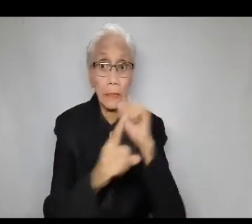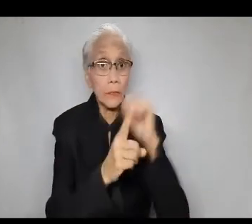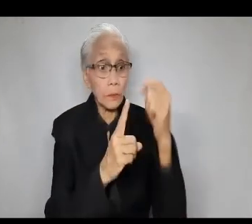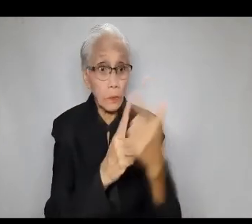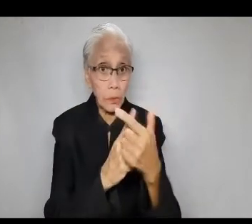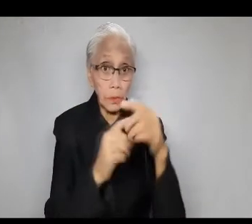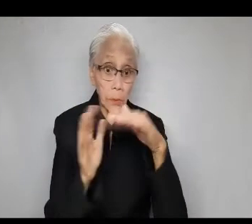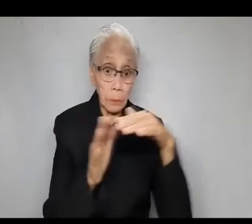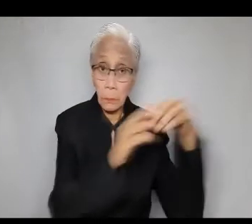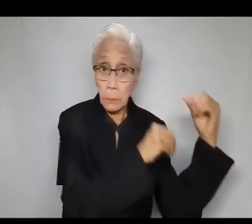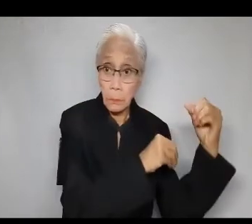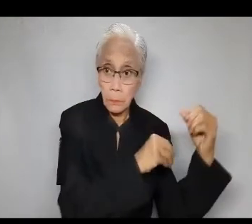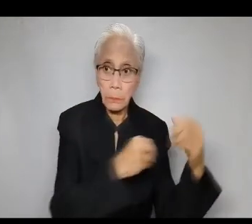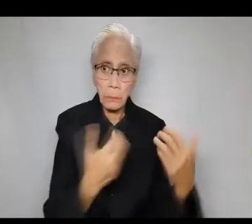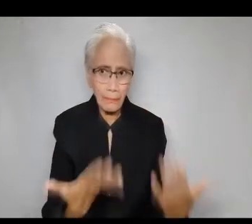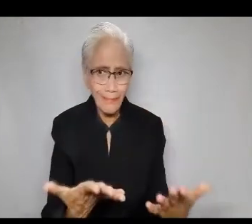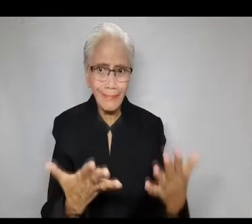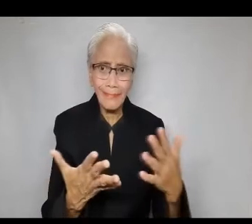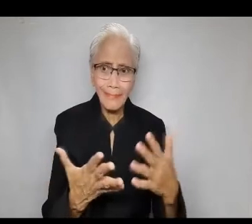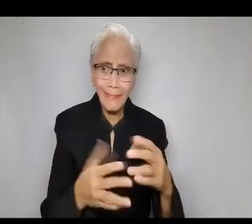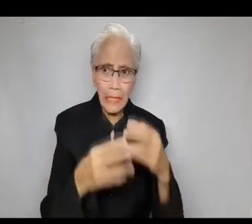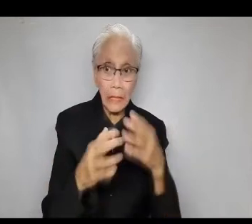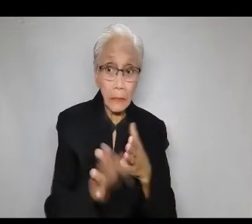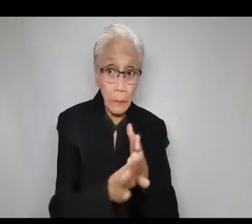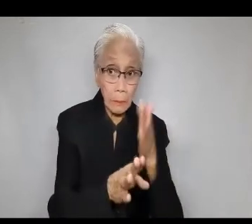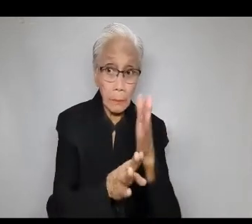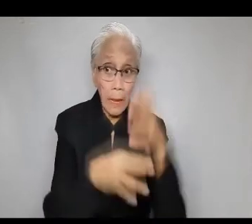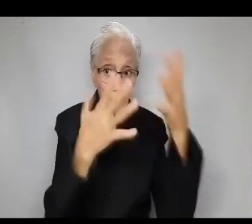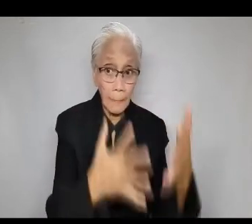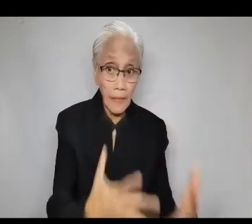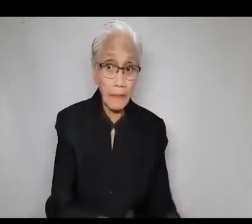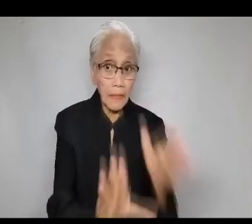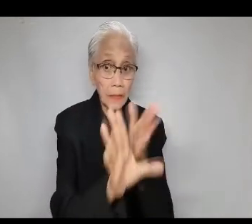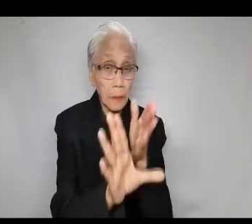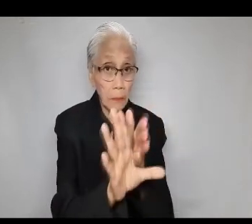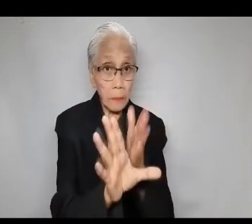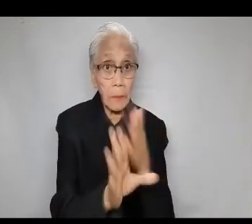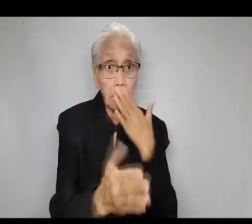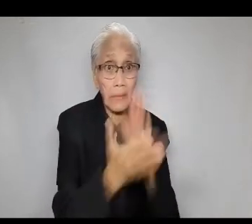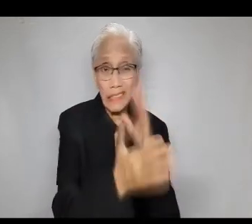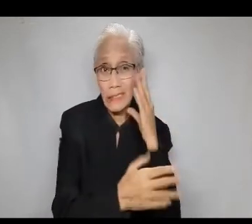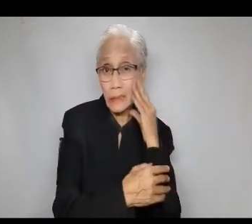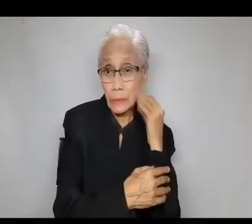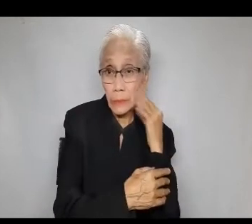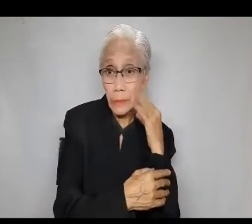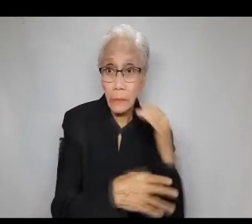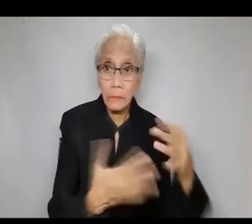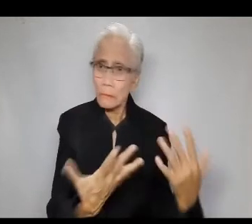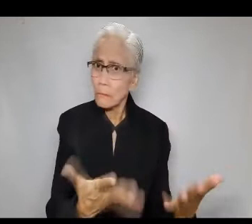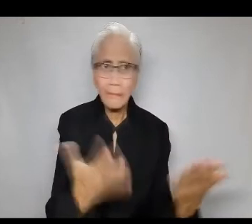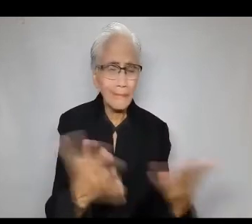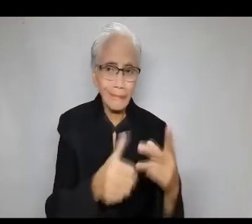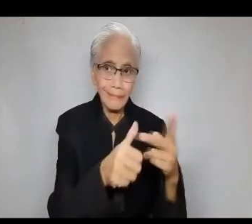withdrawal. Social withdrawal usually occurs directly after psychological trauma. This can